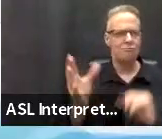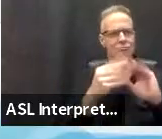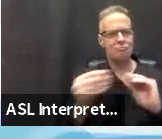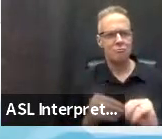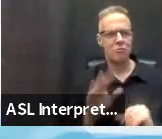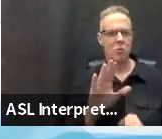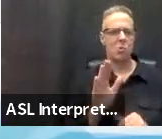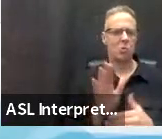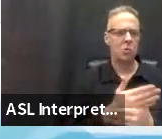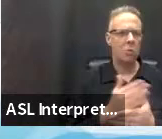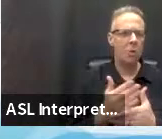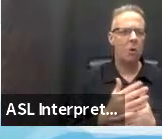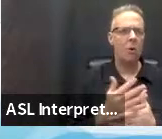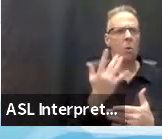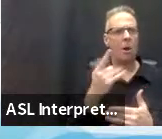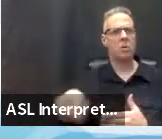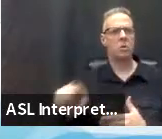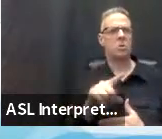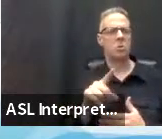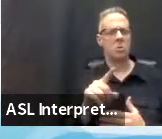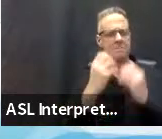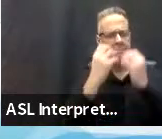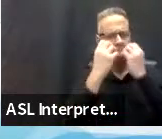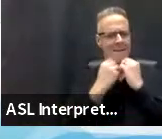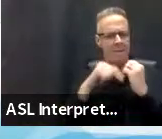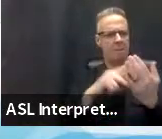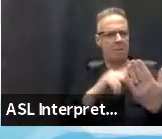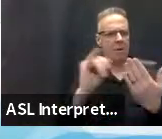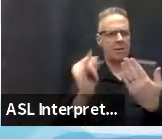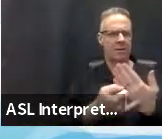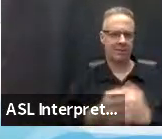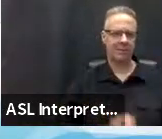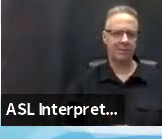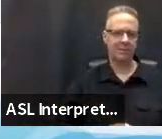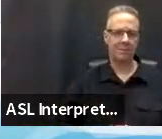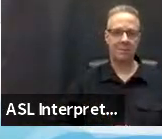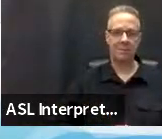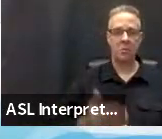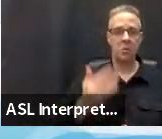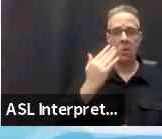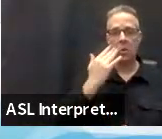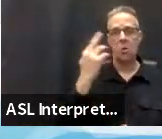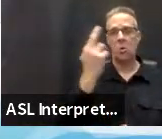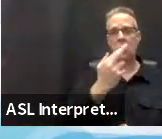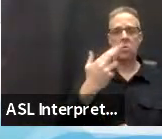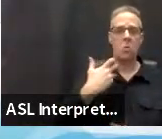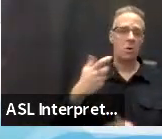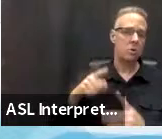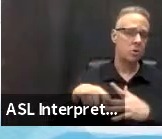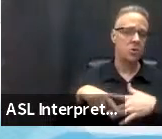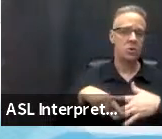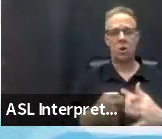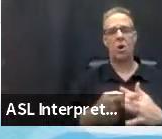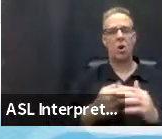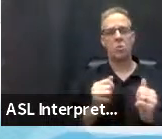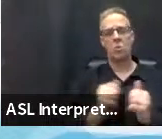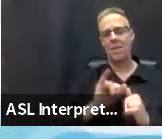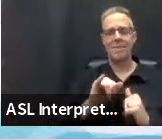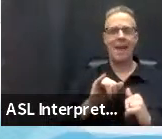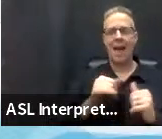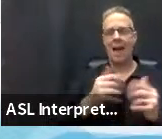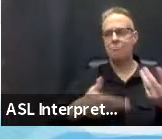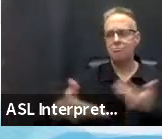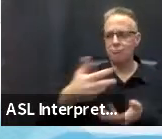personal story, why you care about this project. And, you know, part of why we wanted to start with that type of a icebreaker